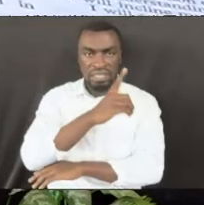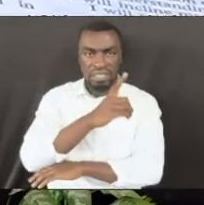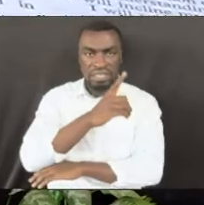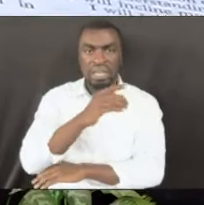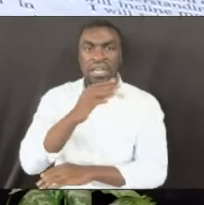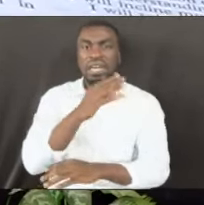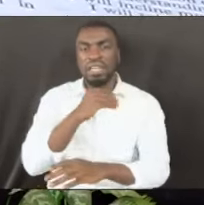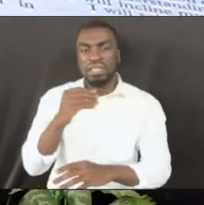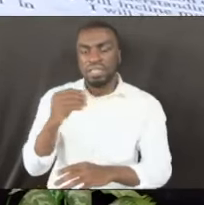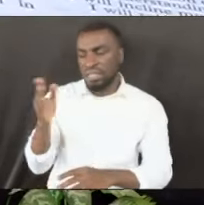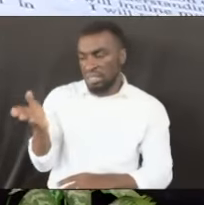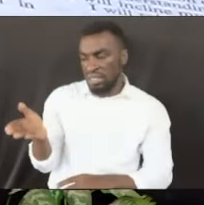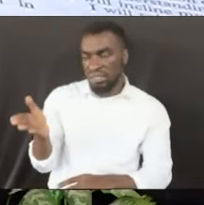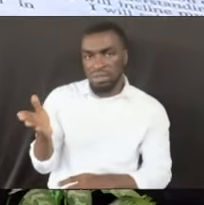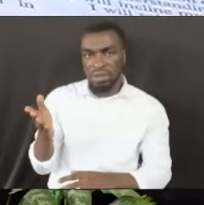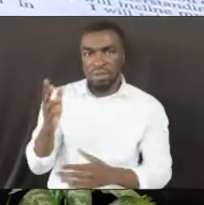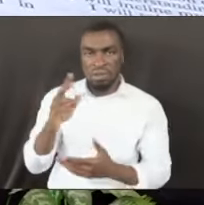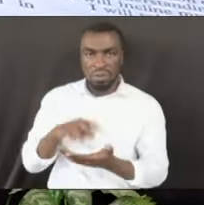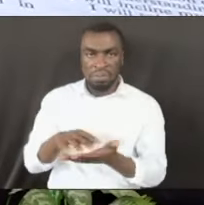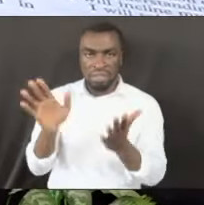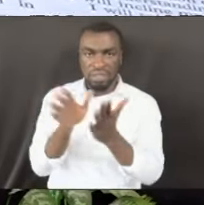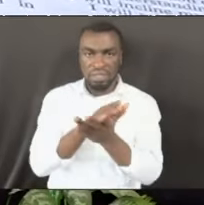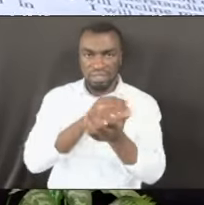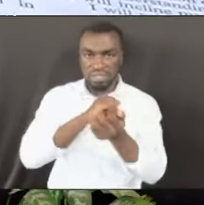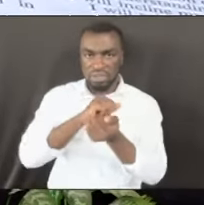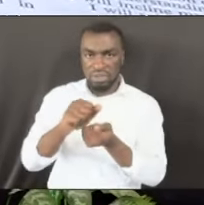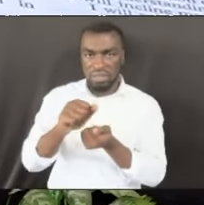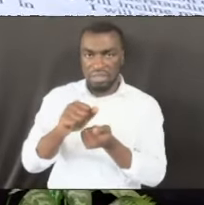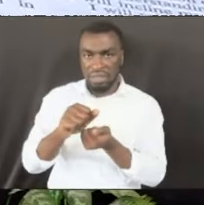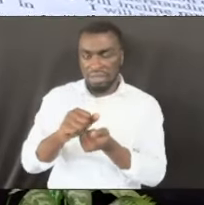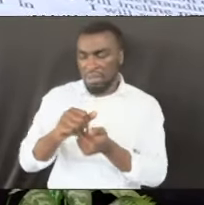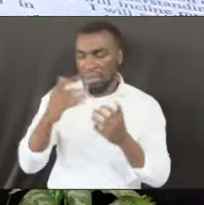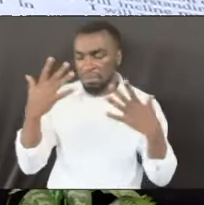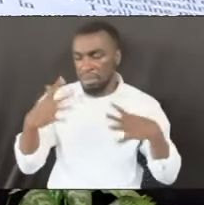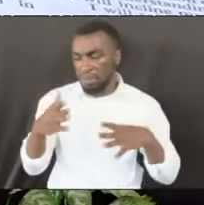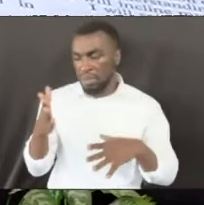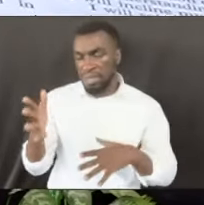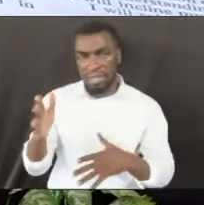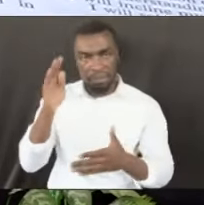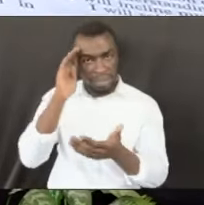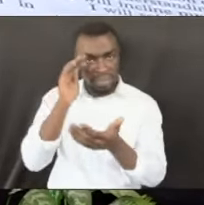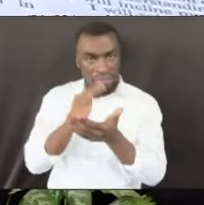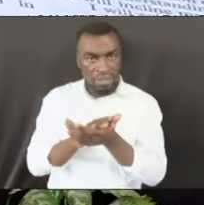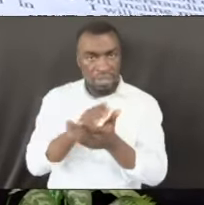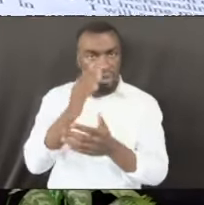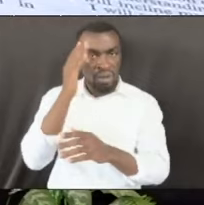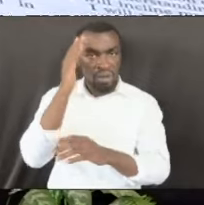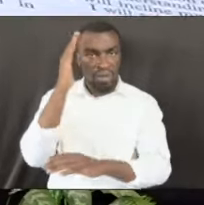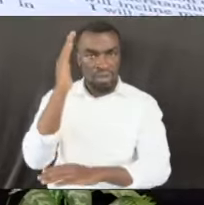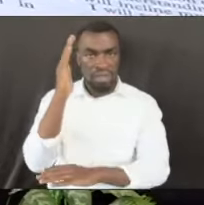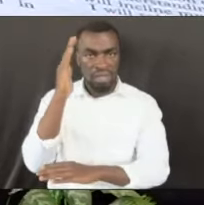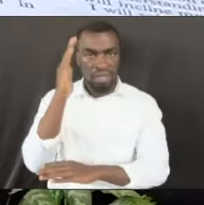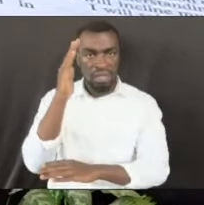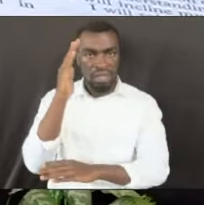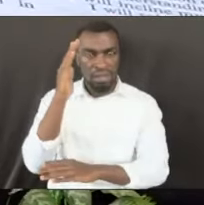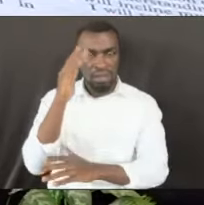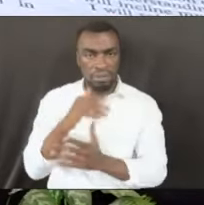overthrown. So the people of Nineveh believed God, proclaimed a fast, and they put